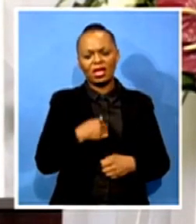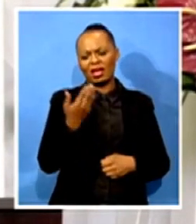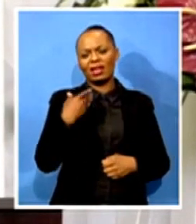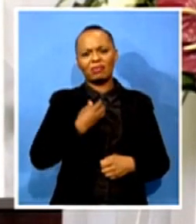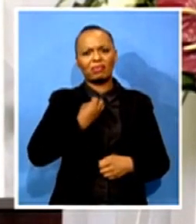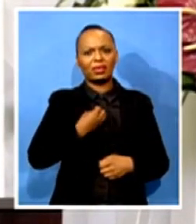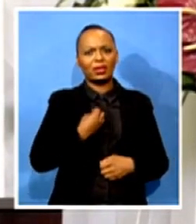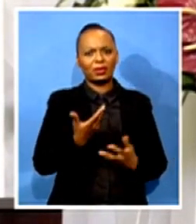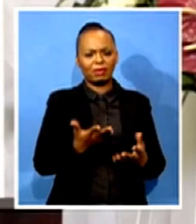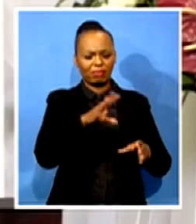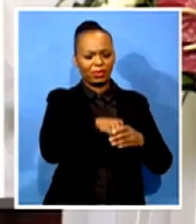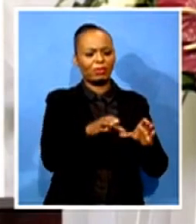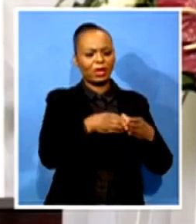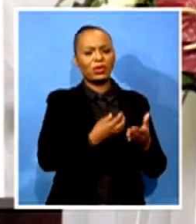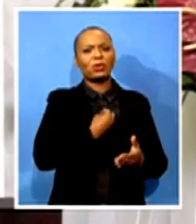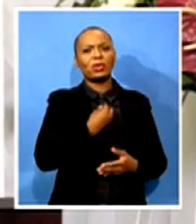sayikala le organization.